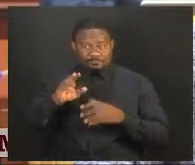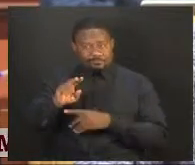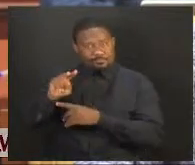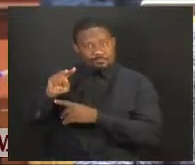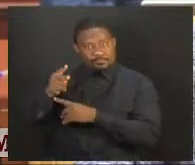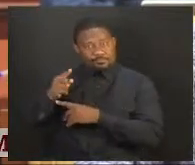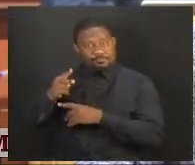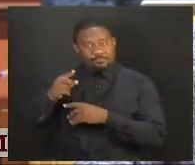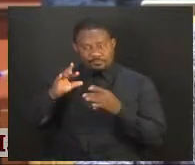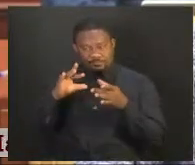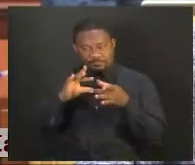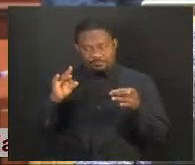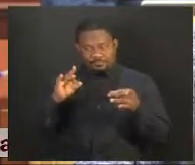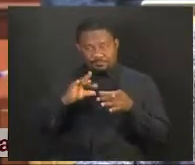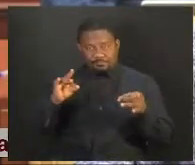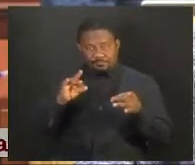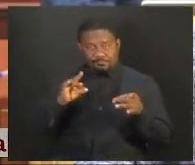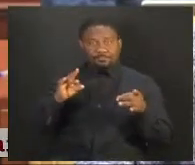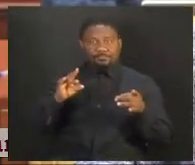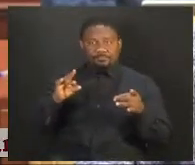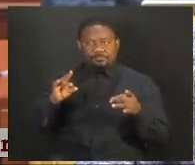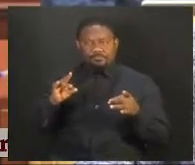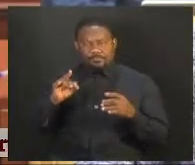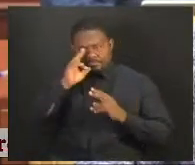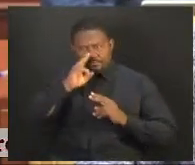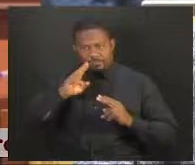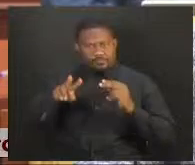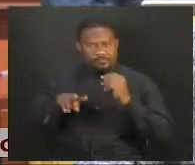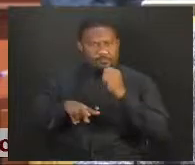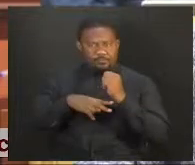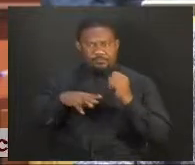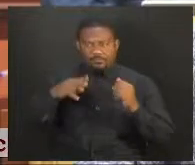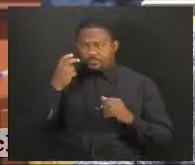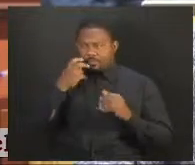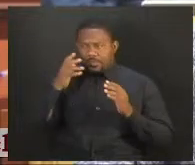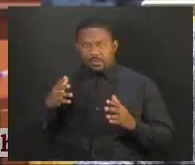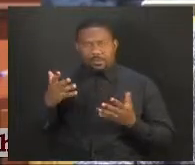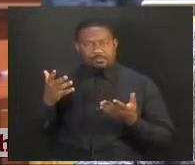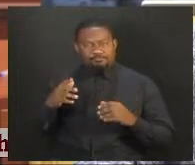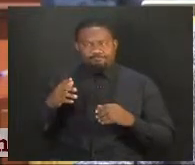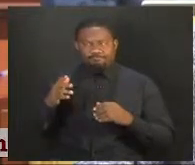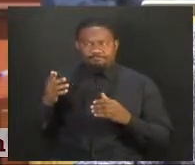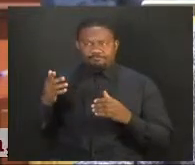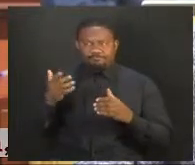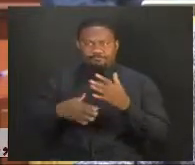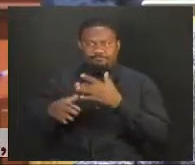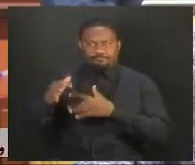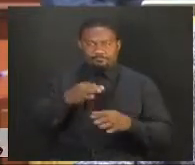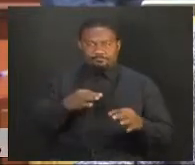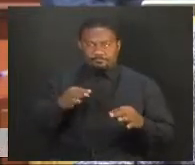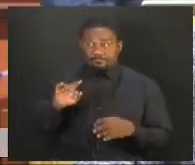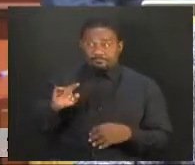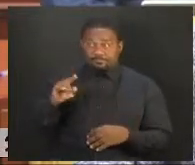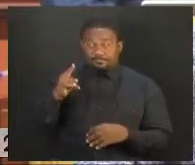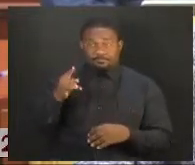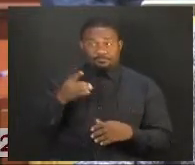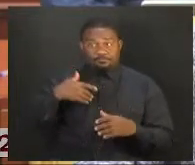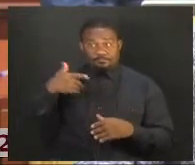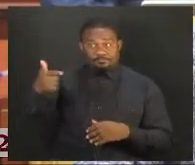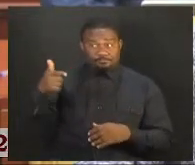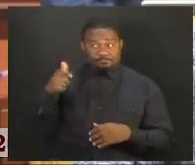Honorable Second Deputy Speaker will do for the Chair at 16:31 p.m. The Honorable First Deputy Speaker to the